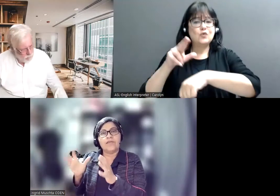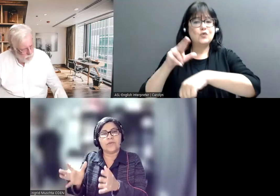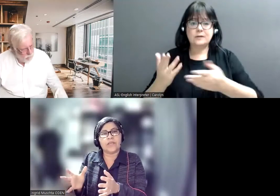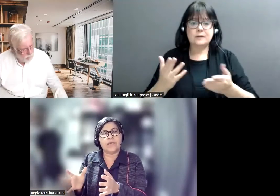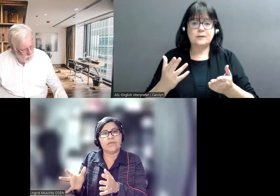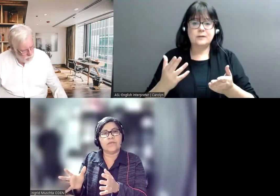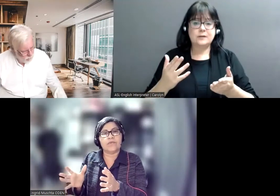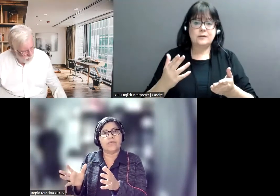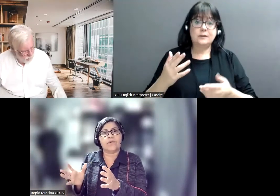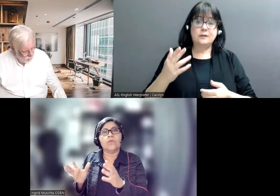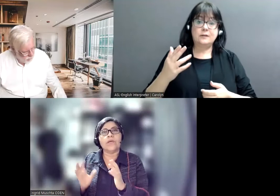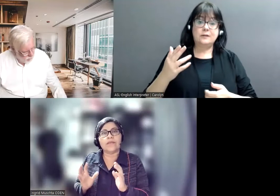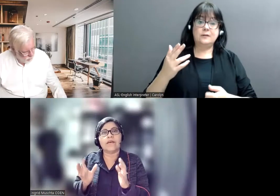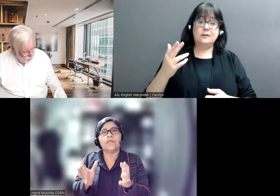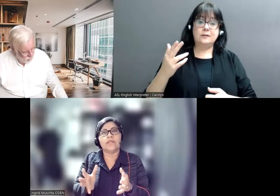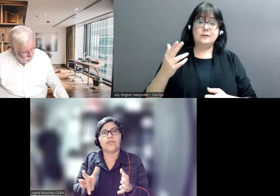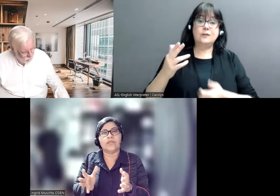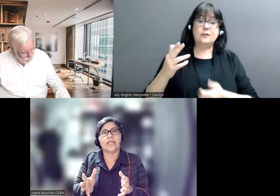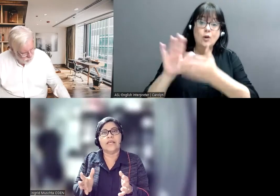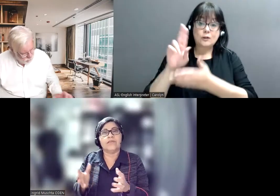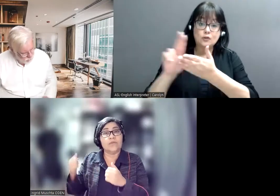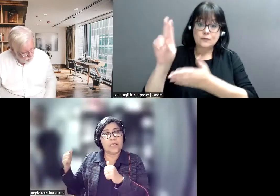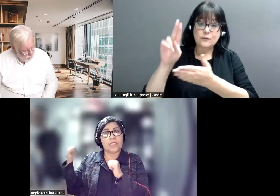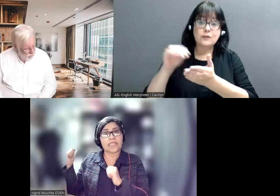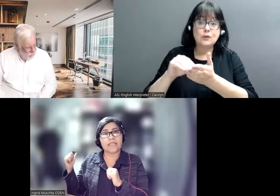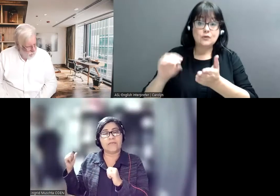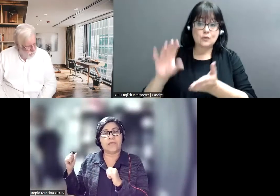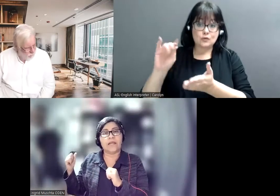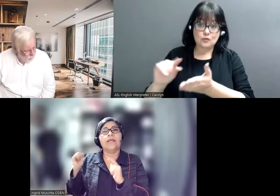out of post-secondary schools with accommodations